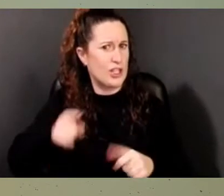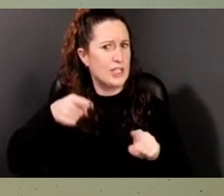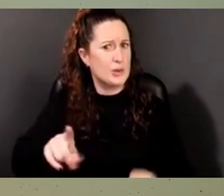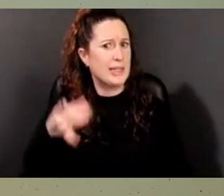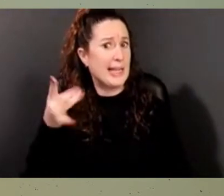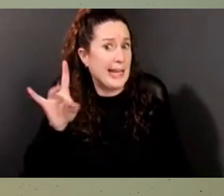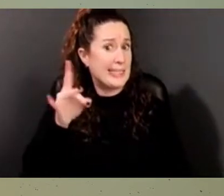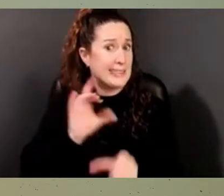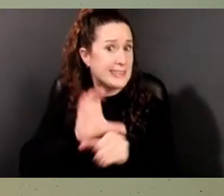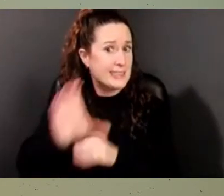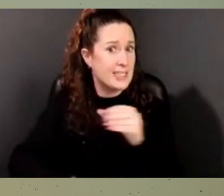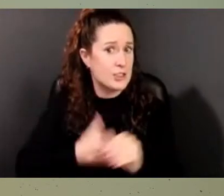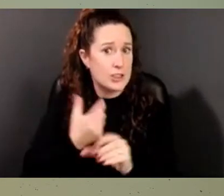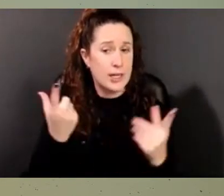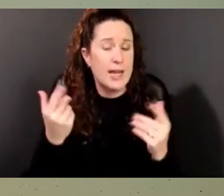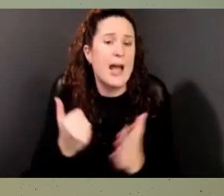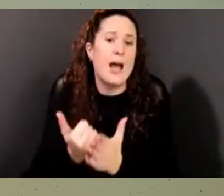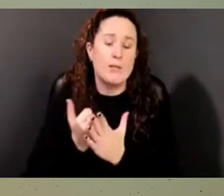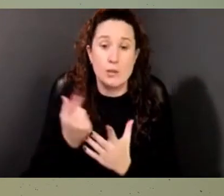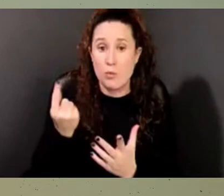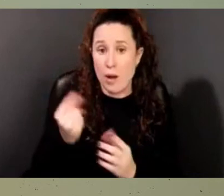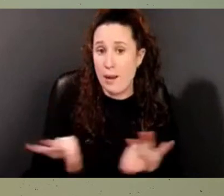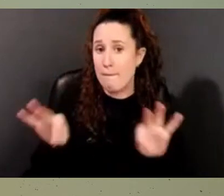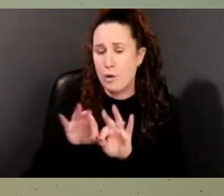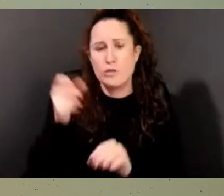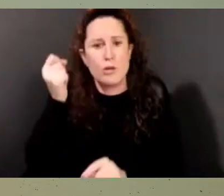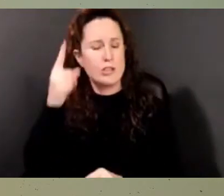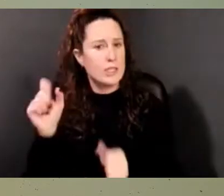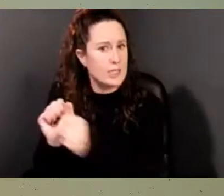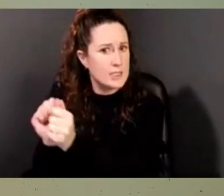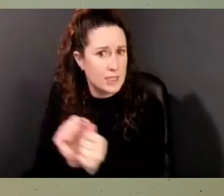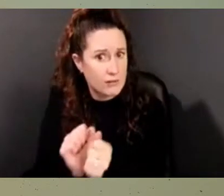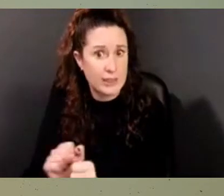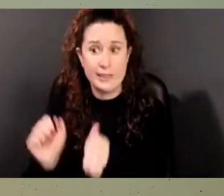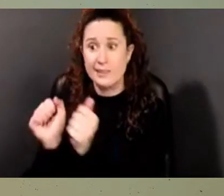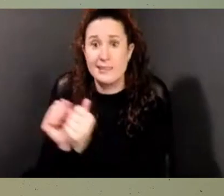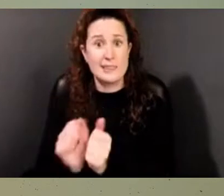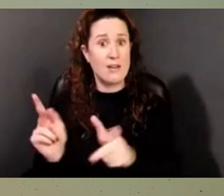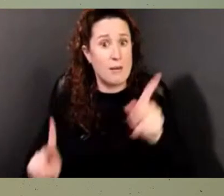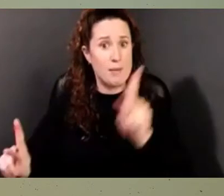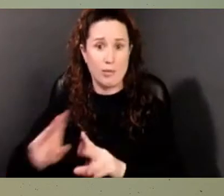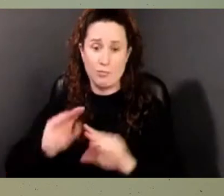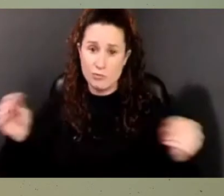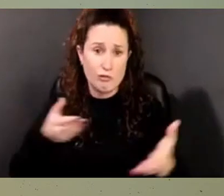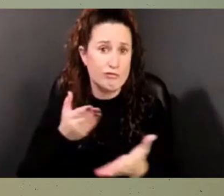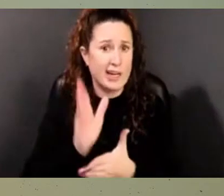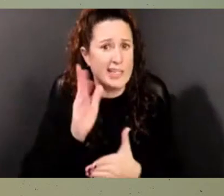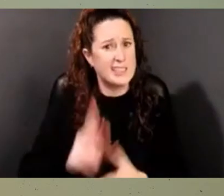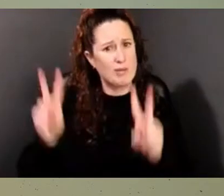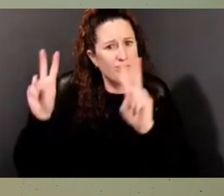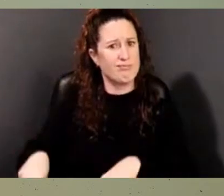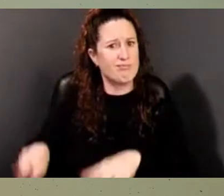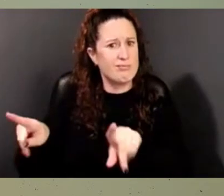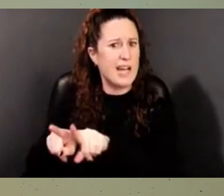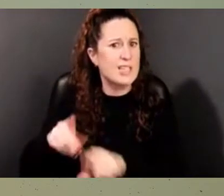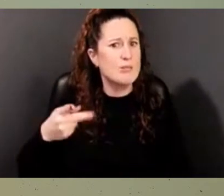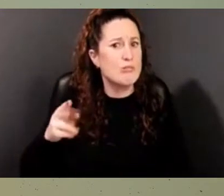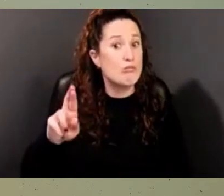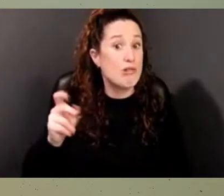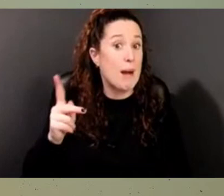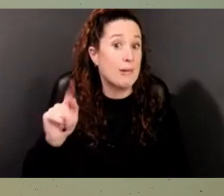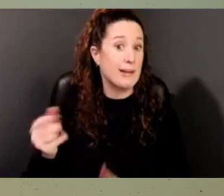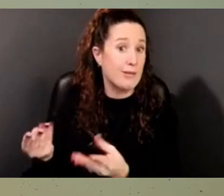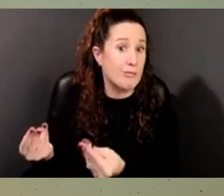understanding the institution of slavery. Enslaved people had no legal rights and were treated as property. That meant that